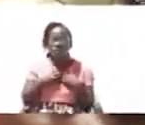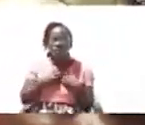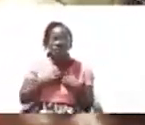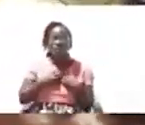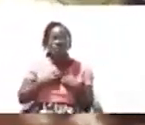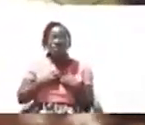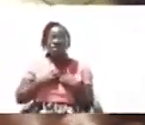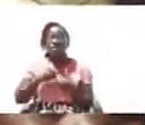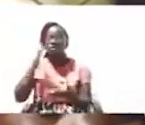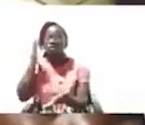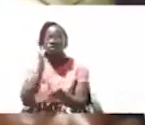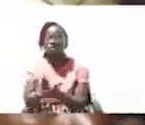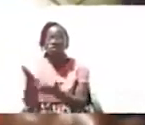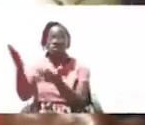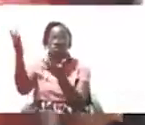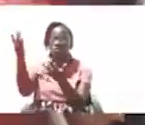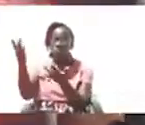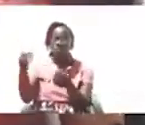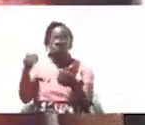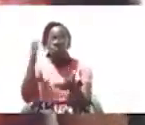whoever's mind is destroyed,